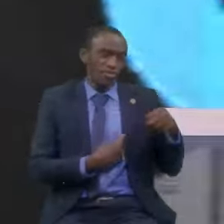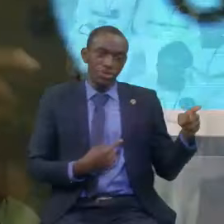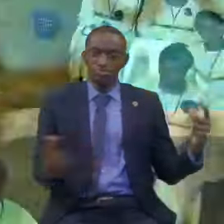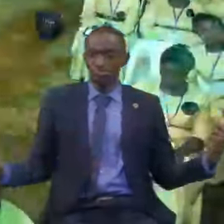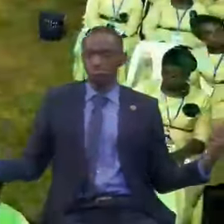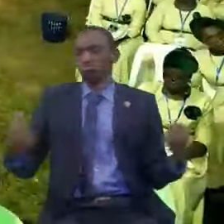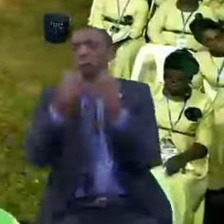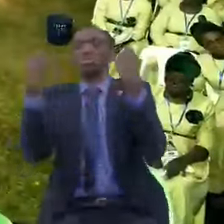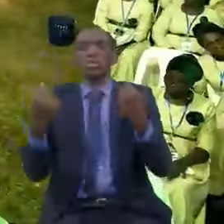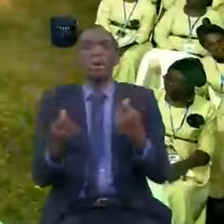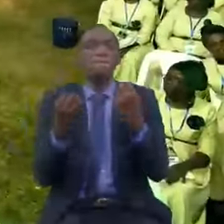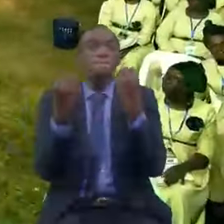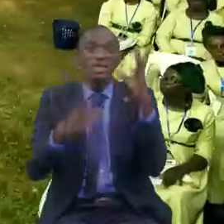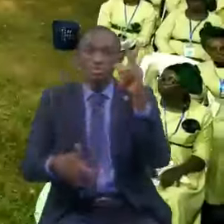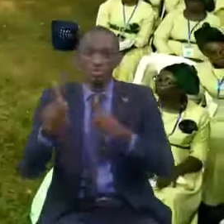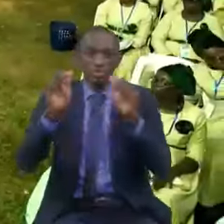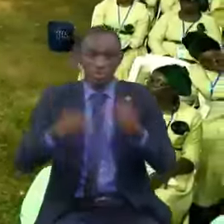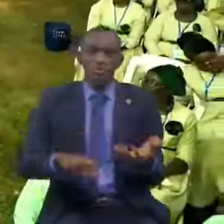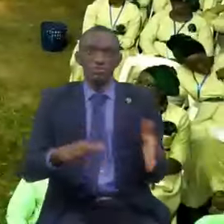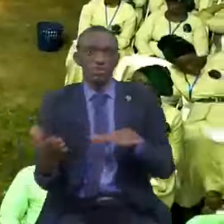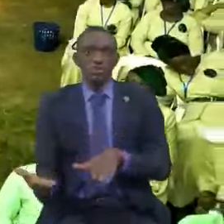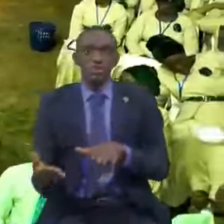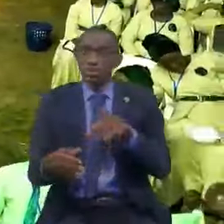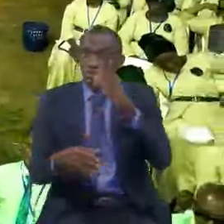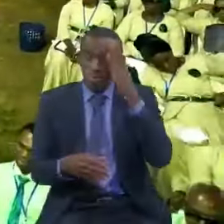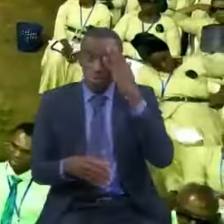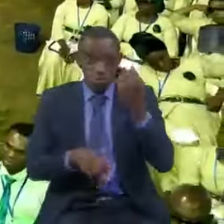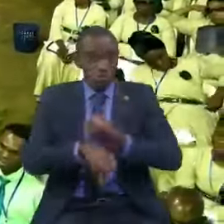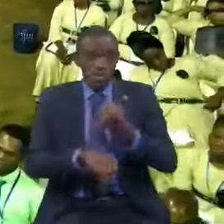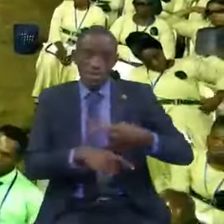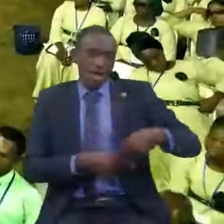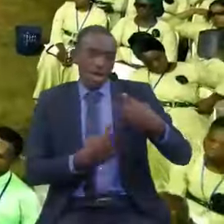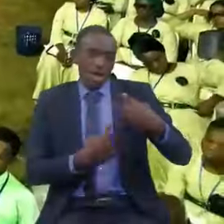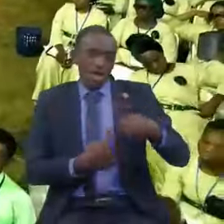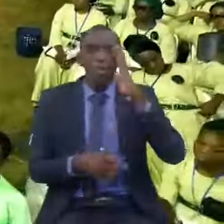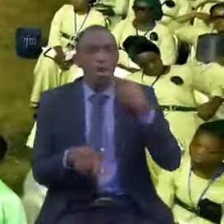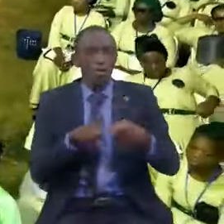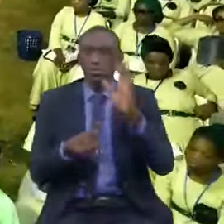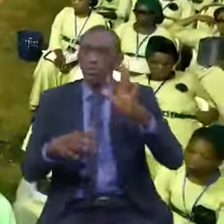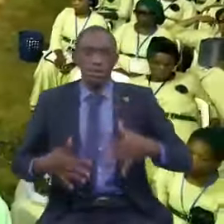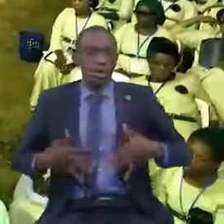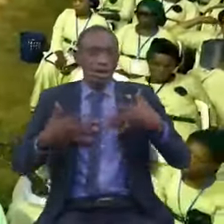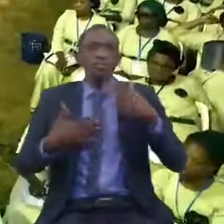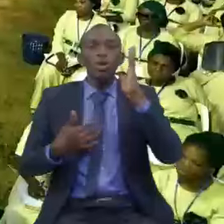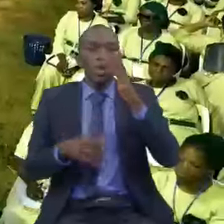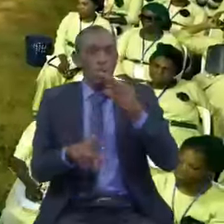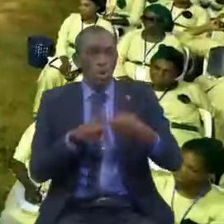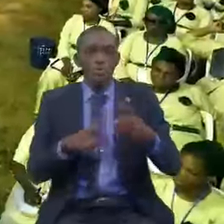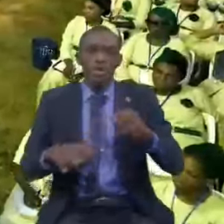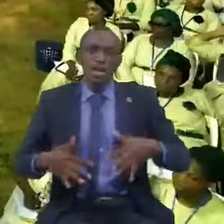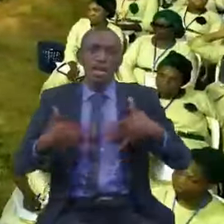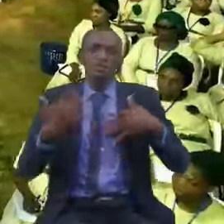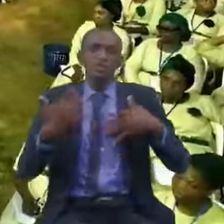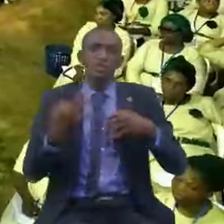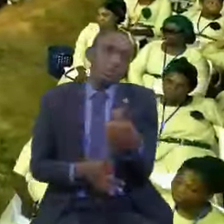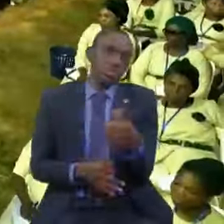know, stony heart will hurt your life and will hurt the lives of other people. That's what God